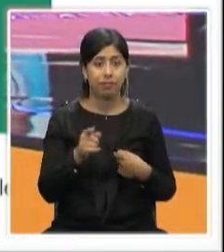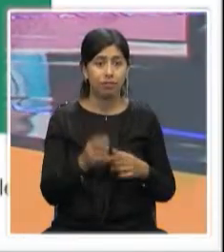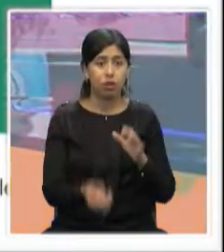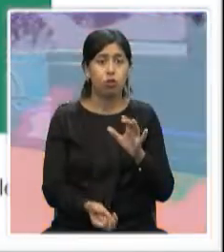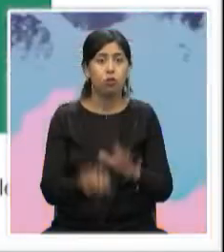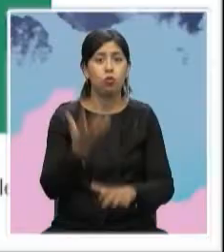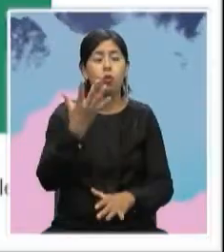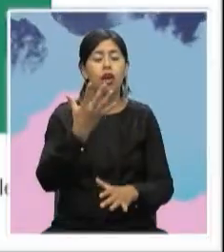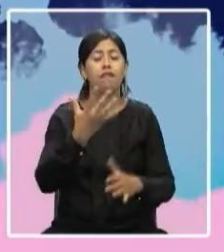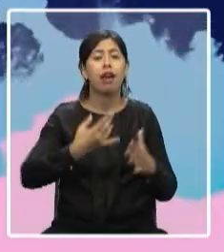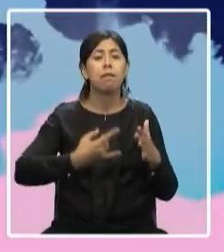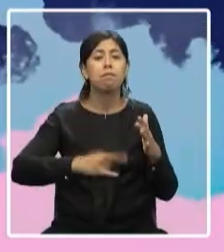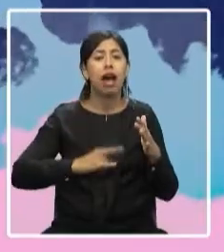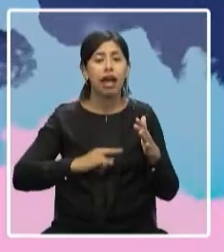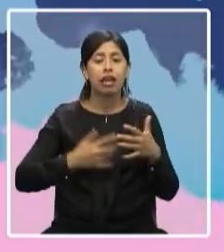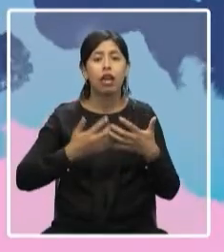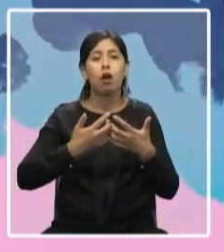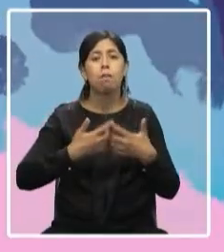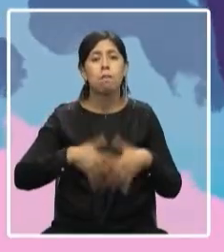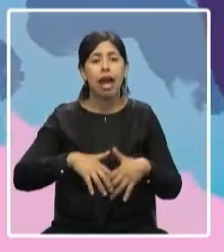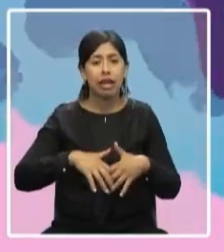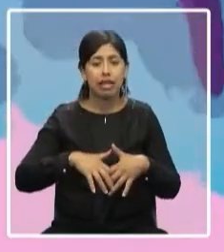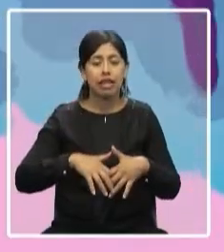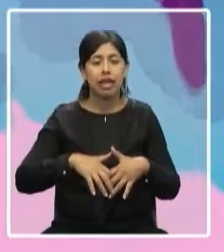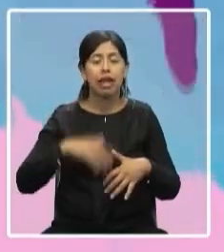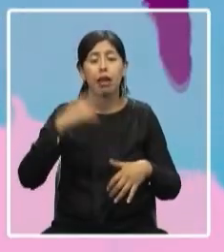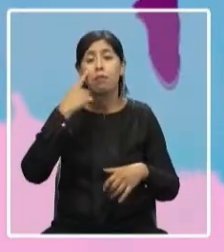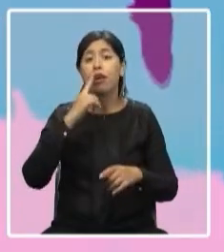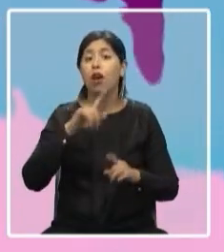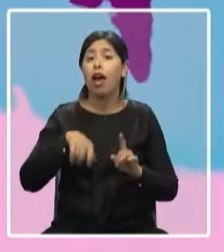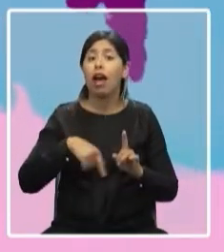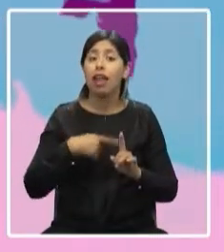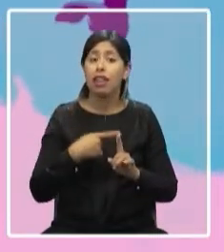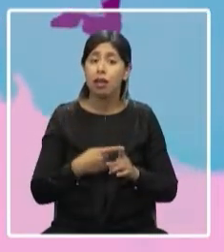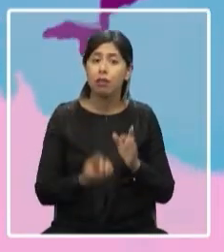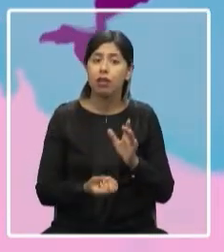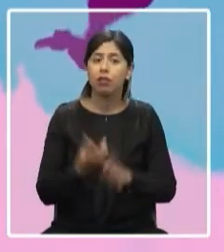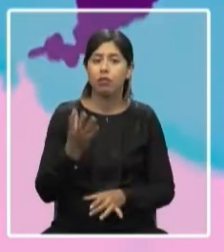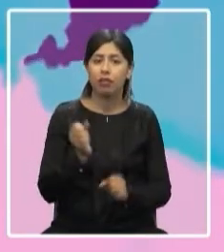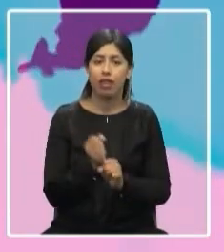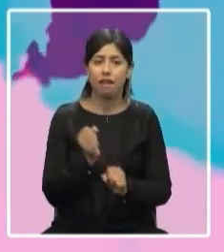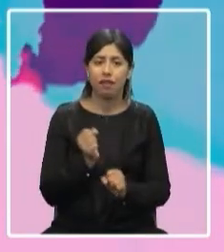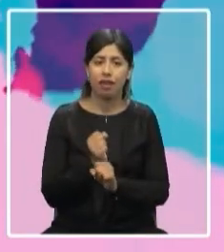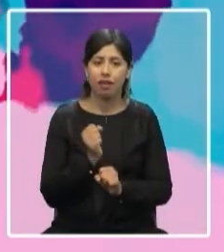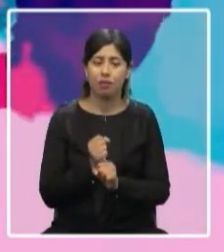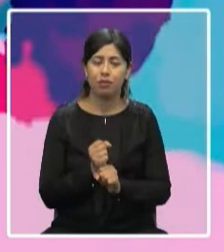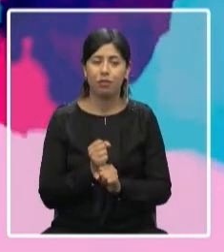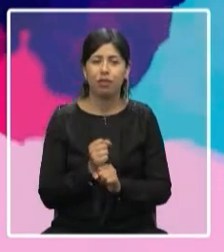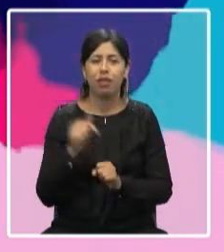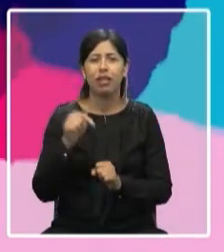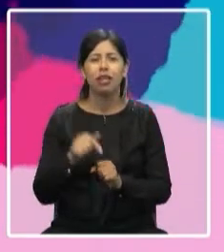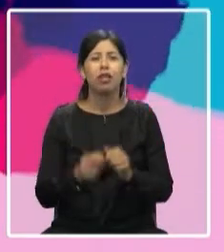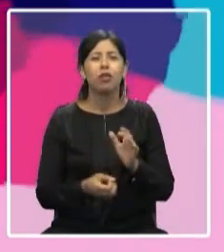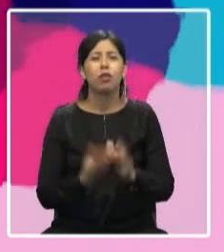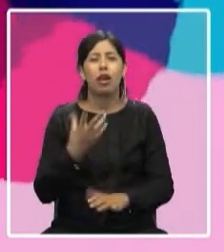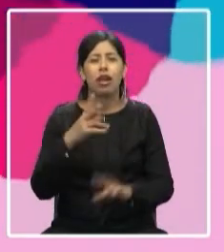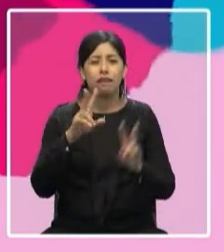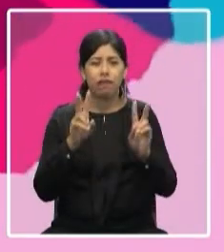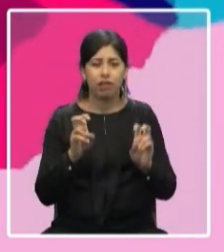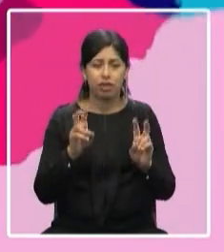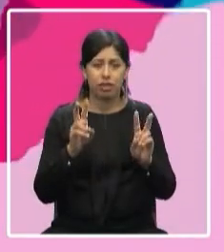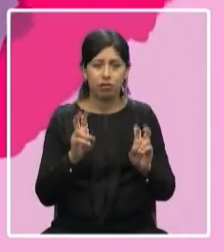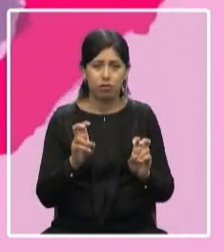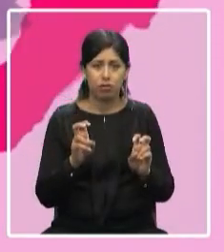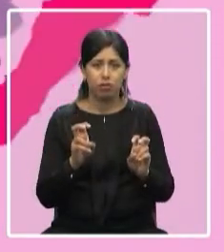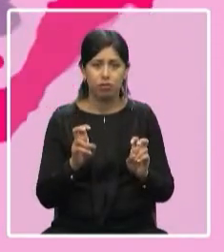set of examples. On the right, these are also new titles that came online in those same decades. So an acrobatic dancer,